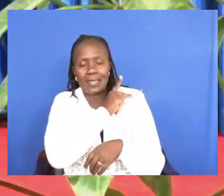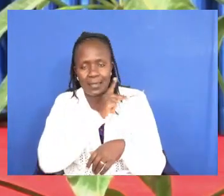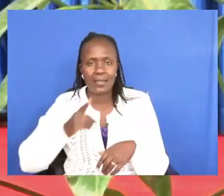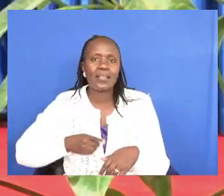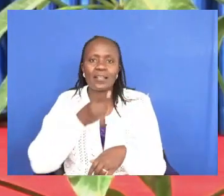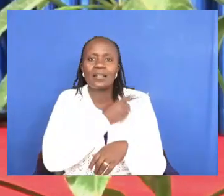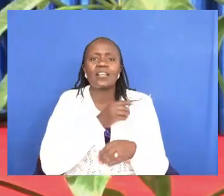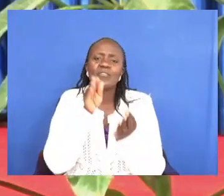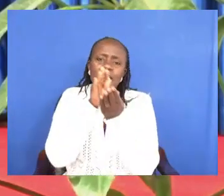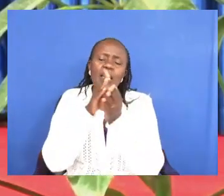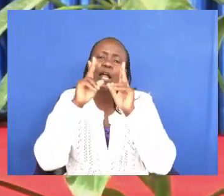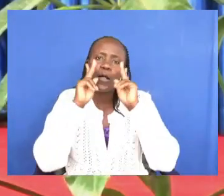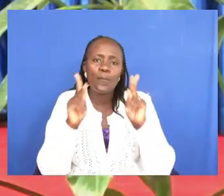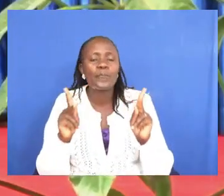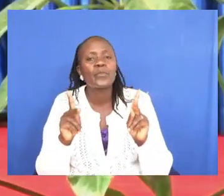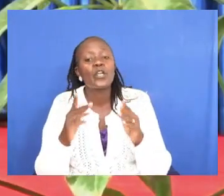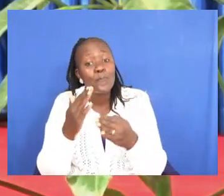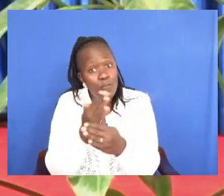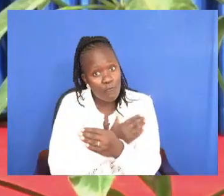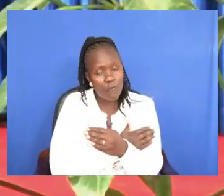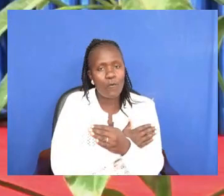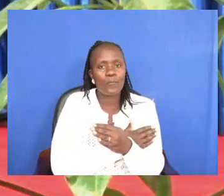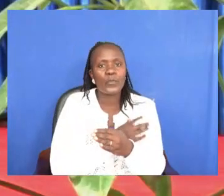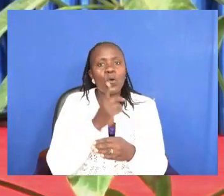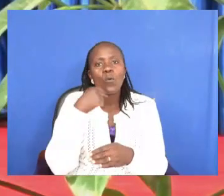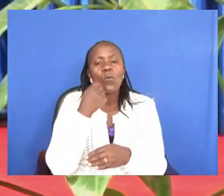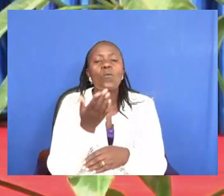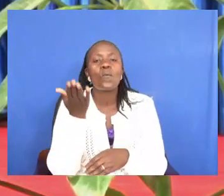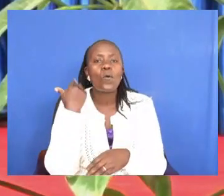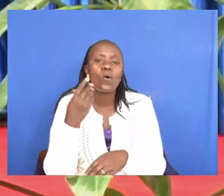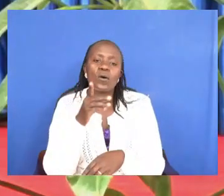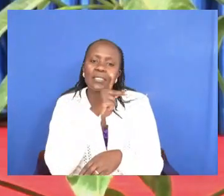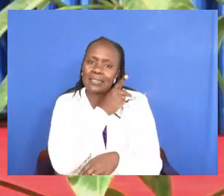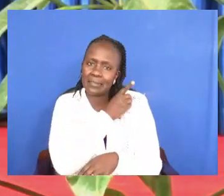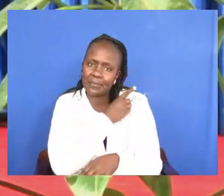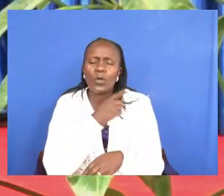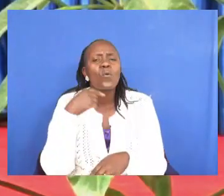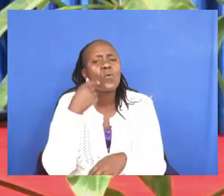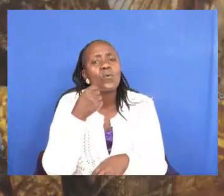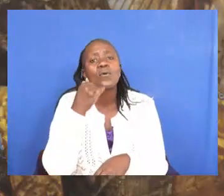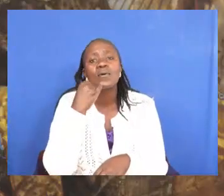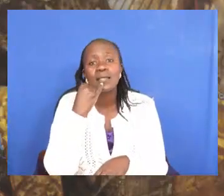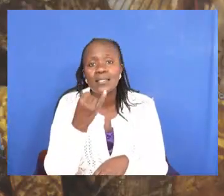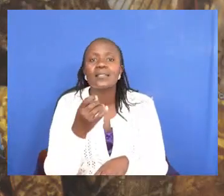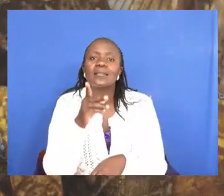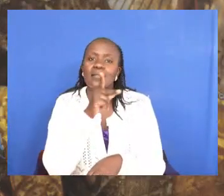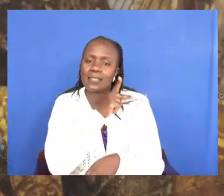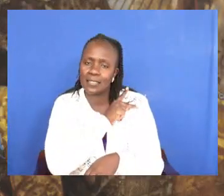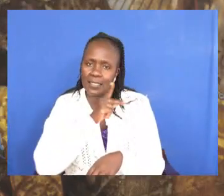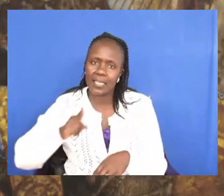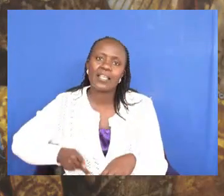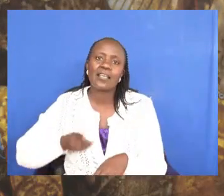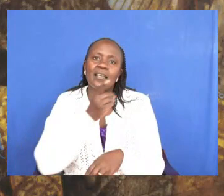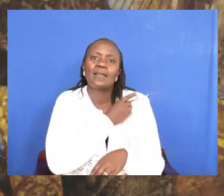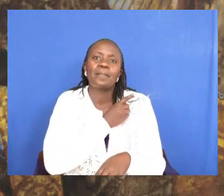keep peace. But before that, who was David? Do you remember who David is?